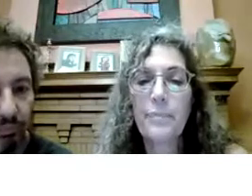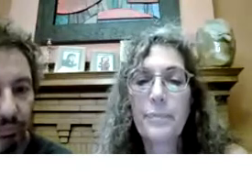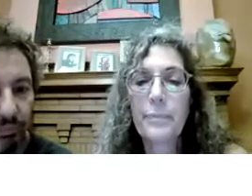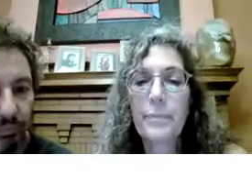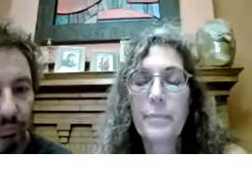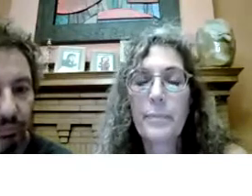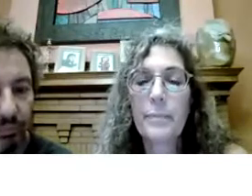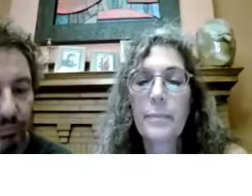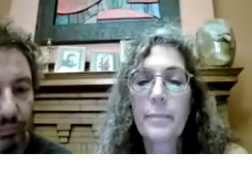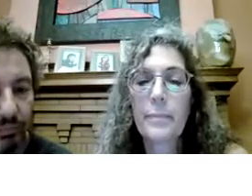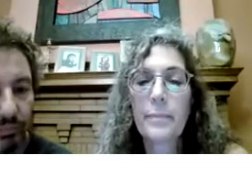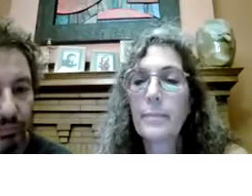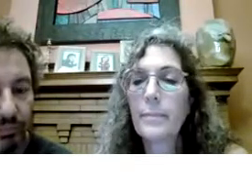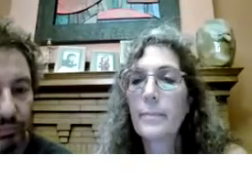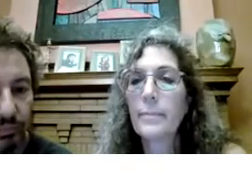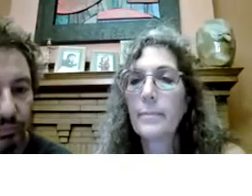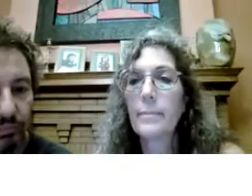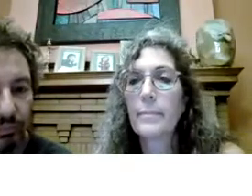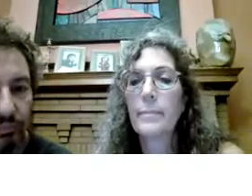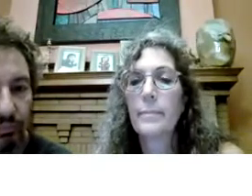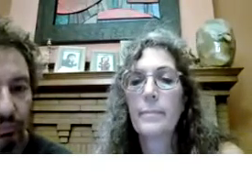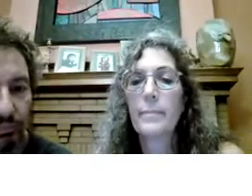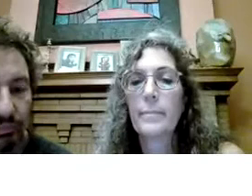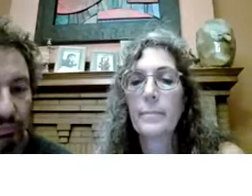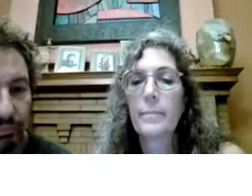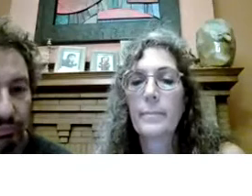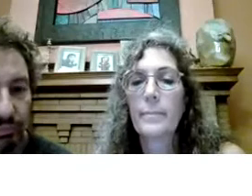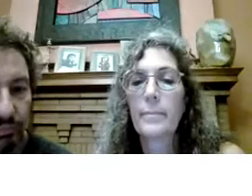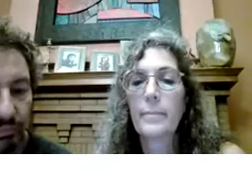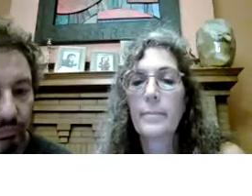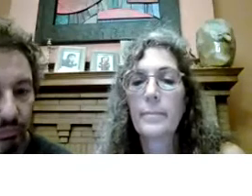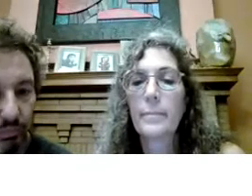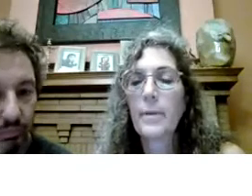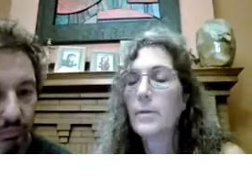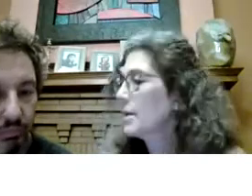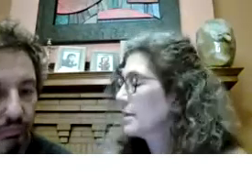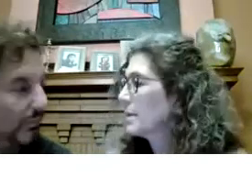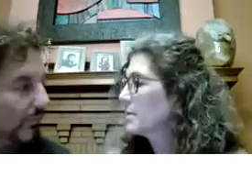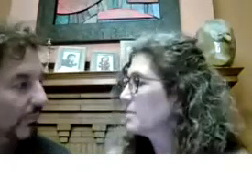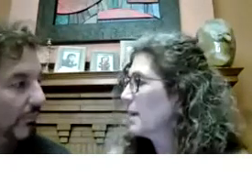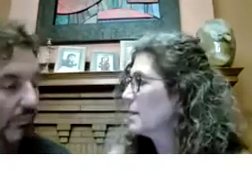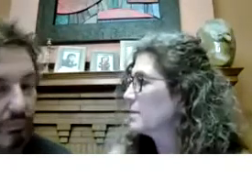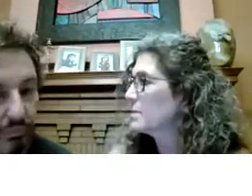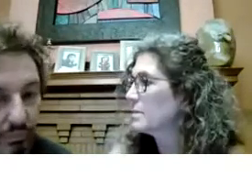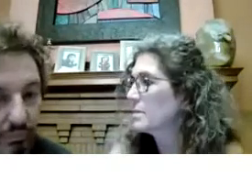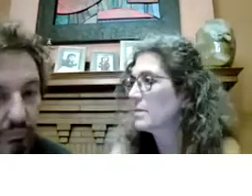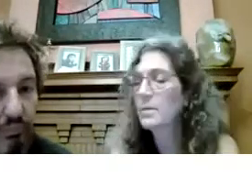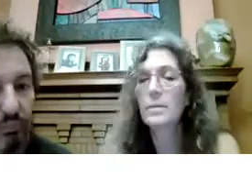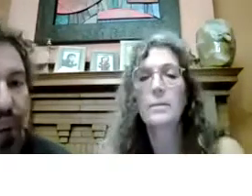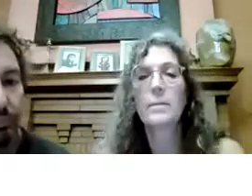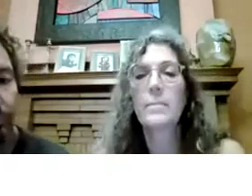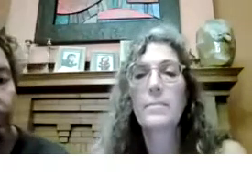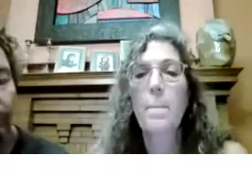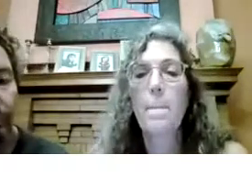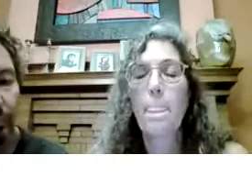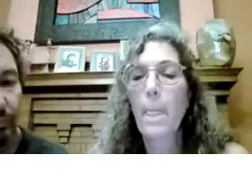it, it would usually be 2 to 4 feet of buffer or protection